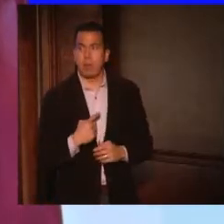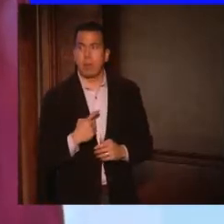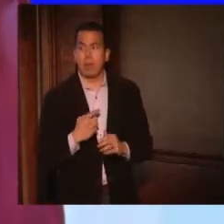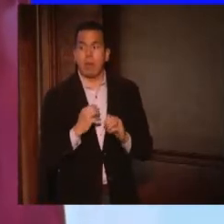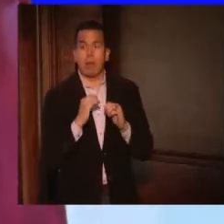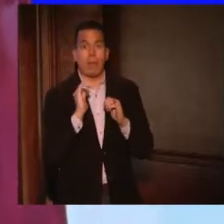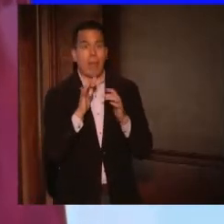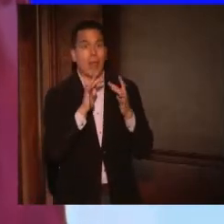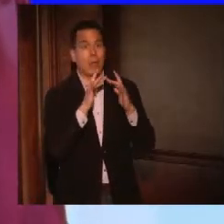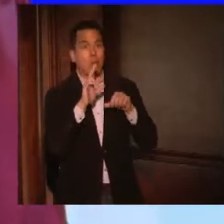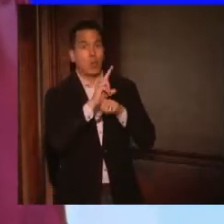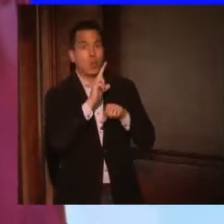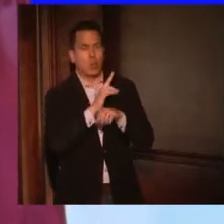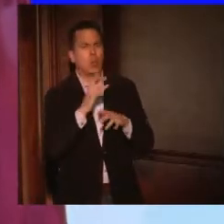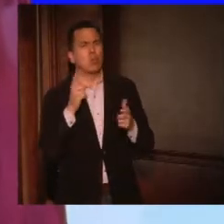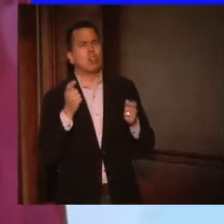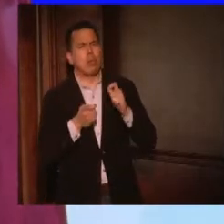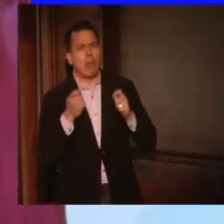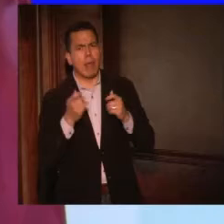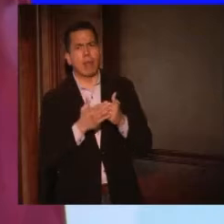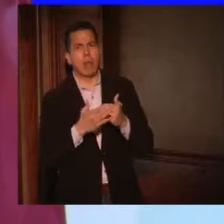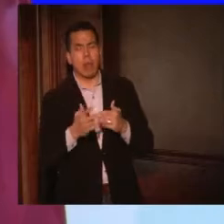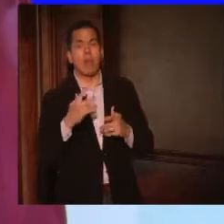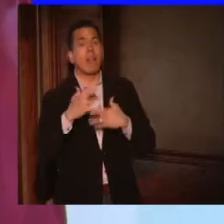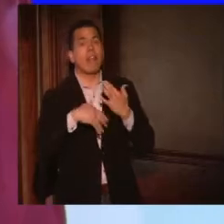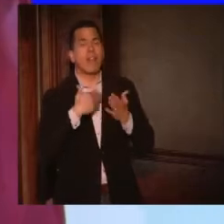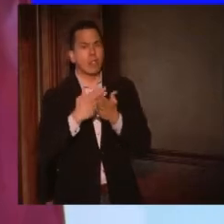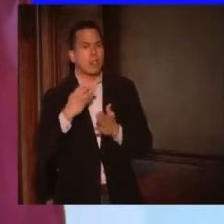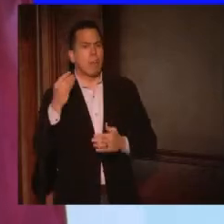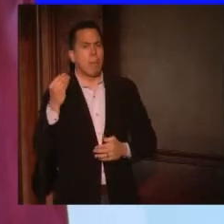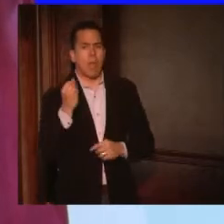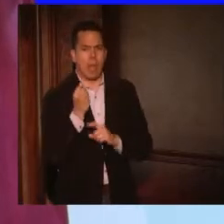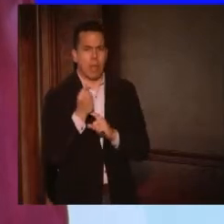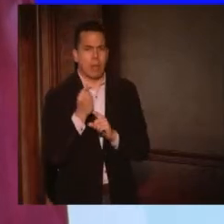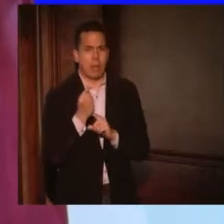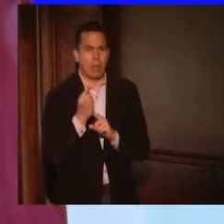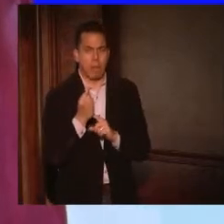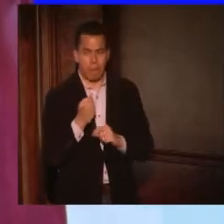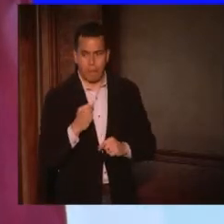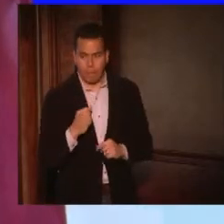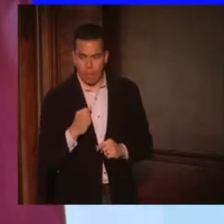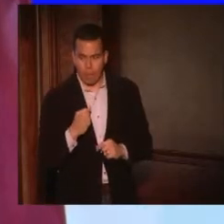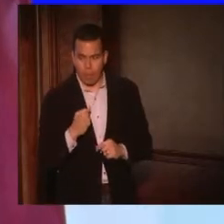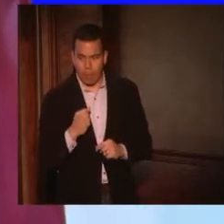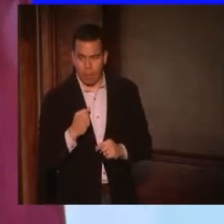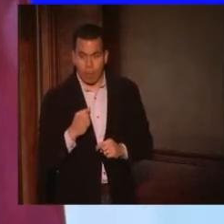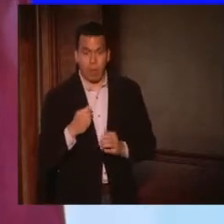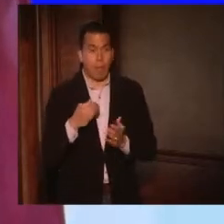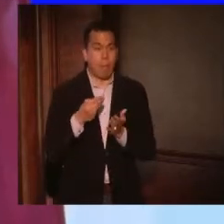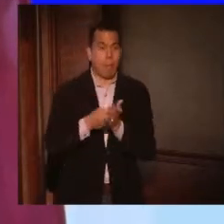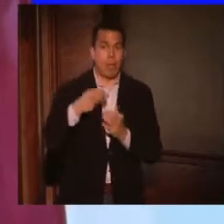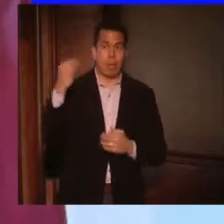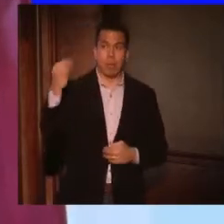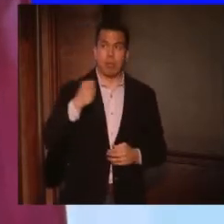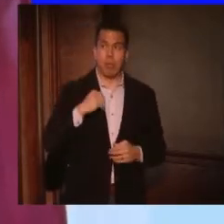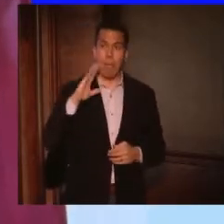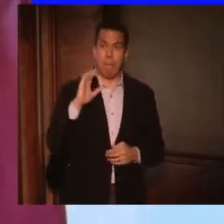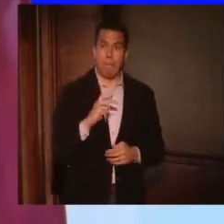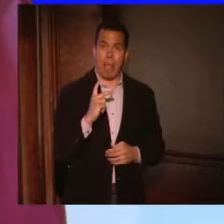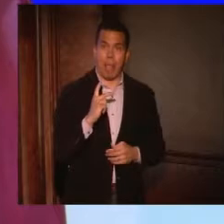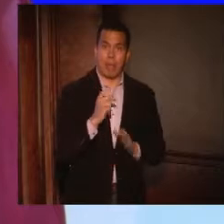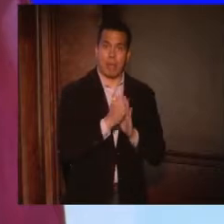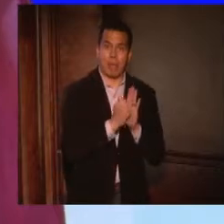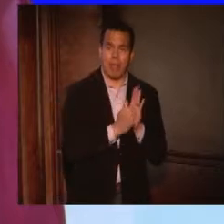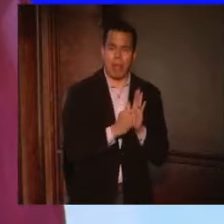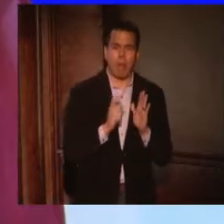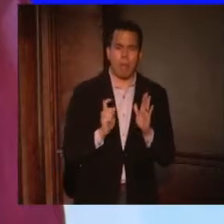problem was is that how we can pay them. And when the monies come to my bank account, I have to go with my